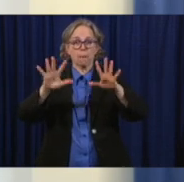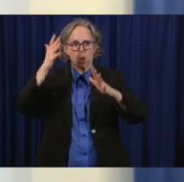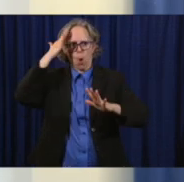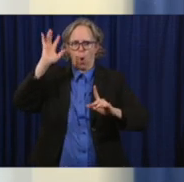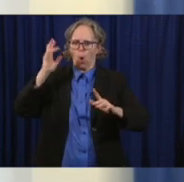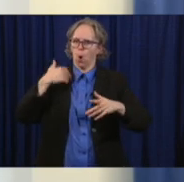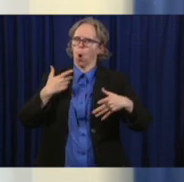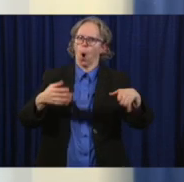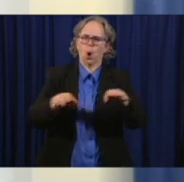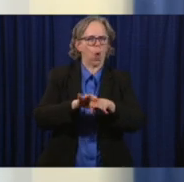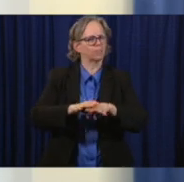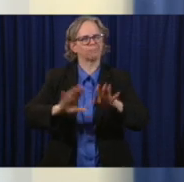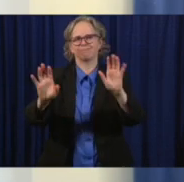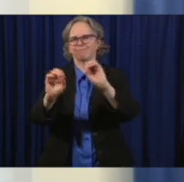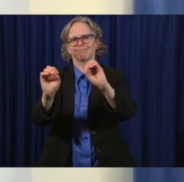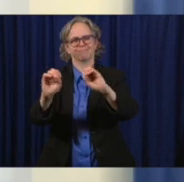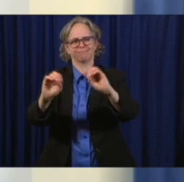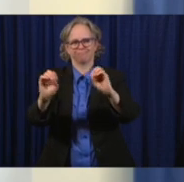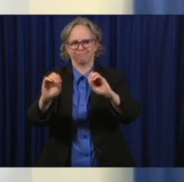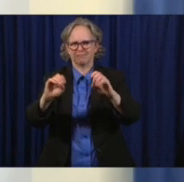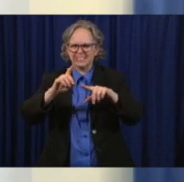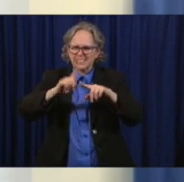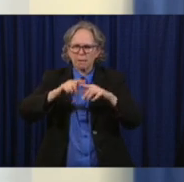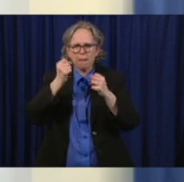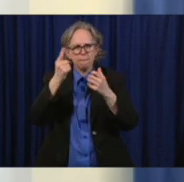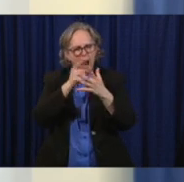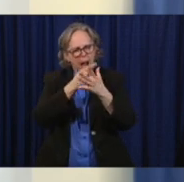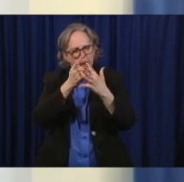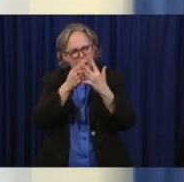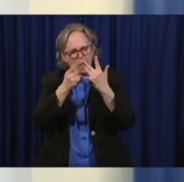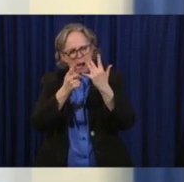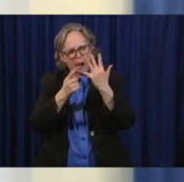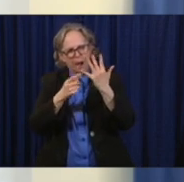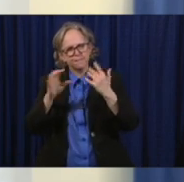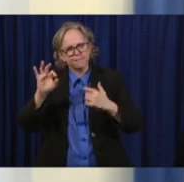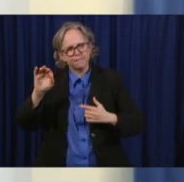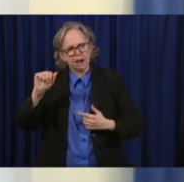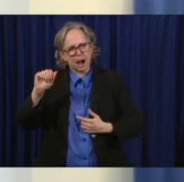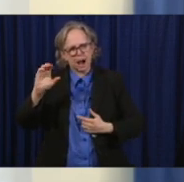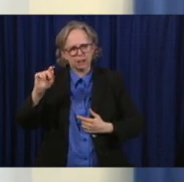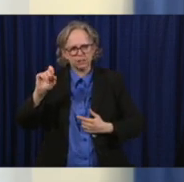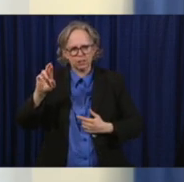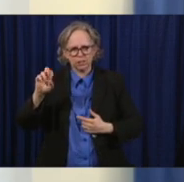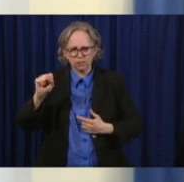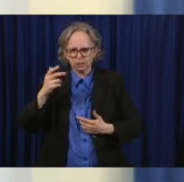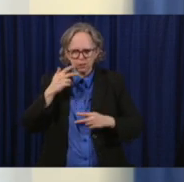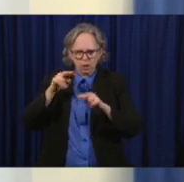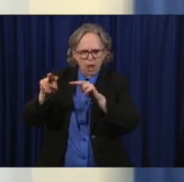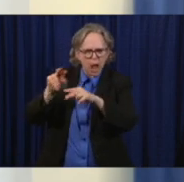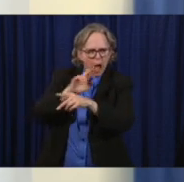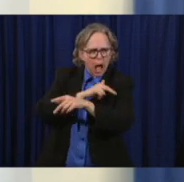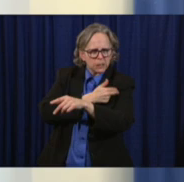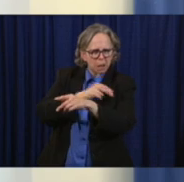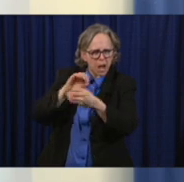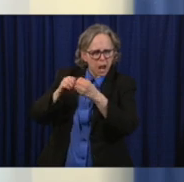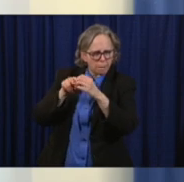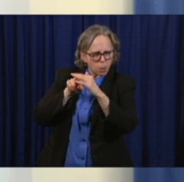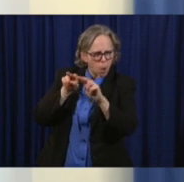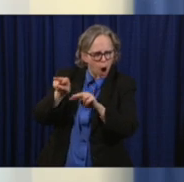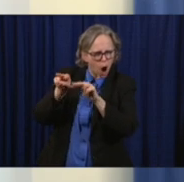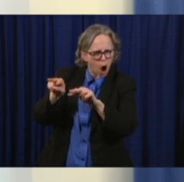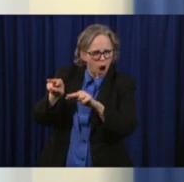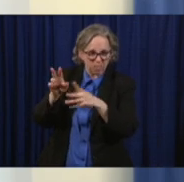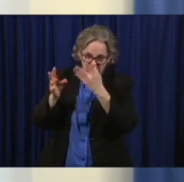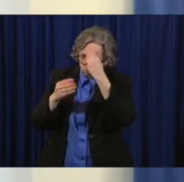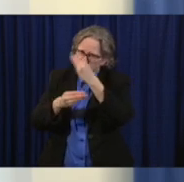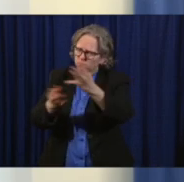with capacity. And it's numbers that we will share. And I think you'll see all the leaders around the country try to figure out the